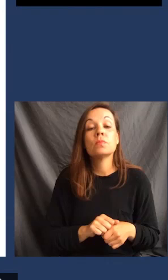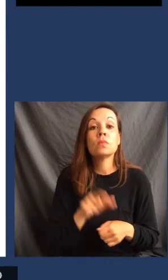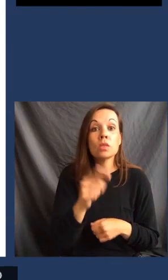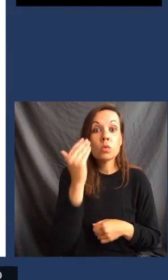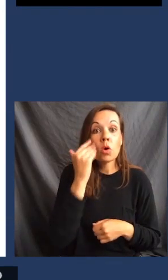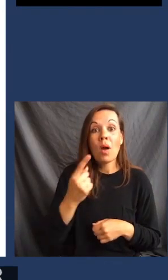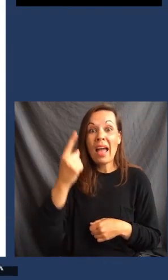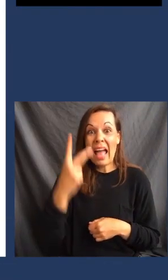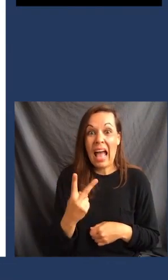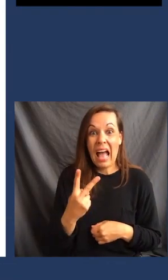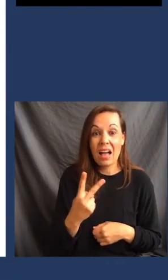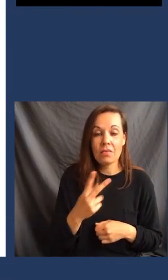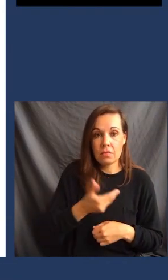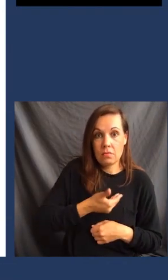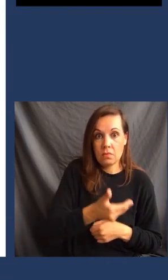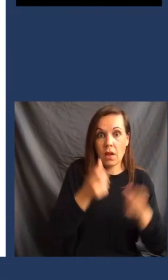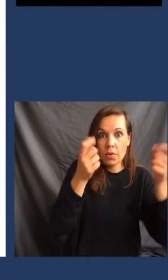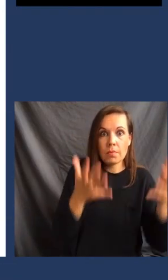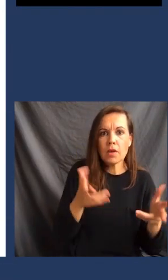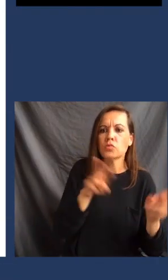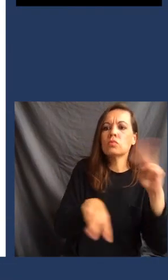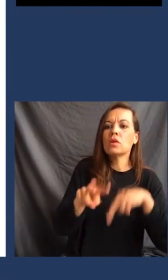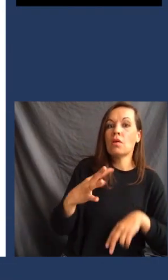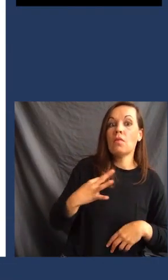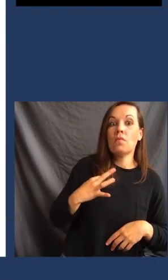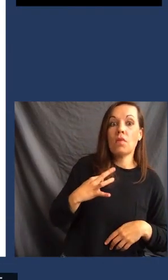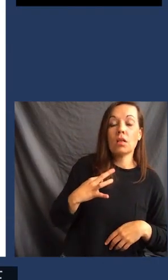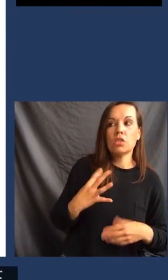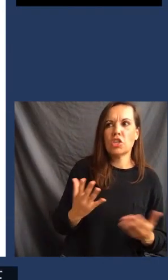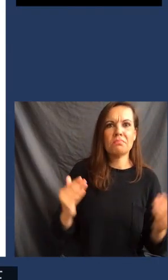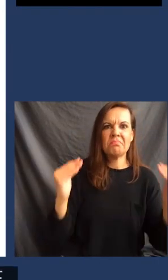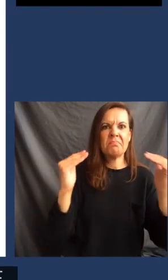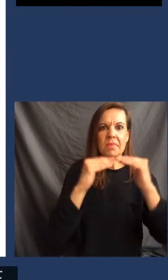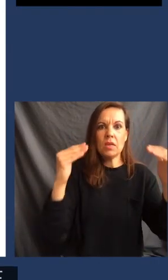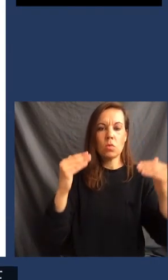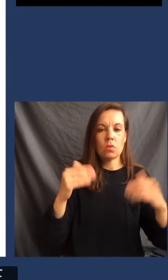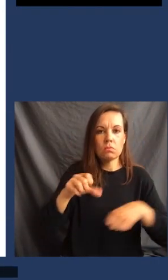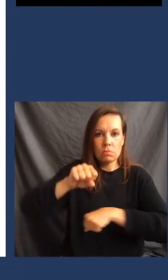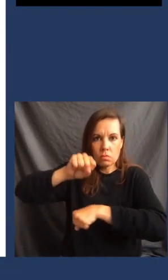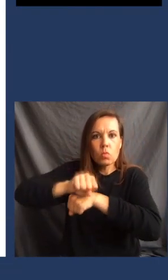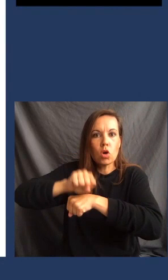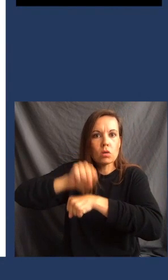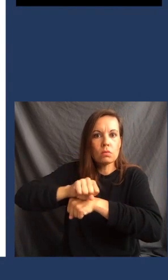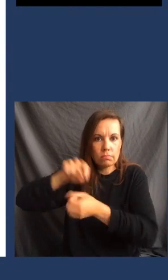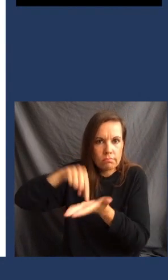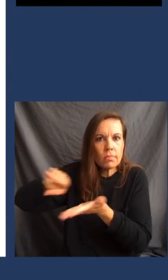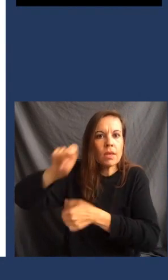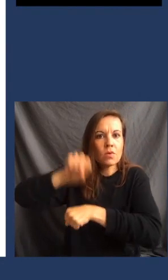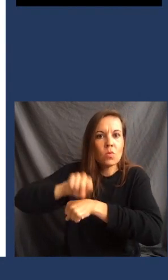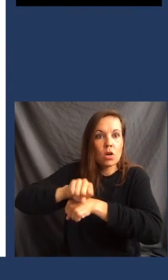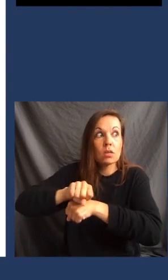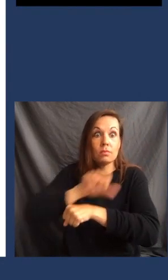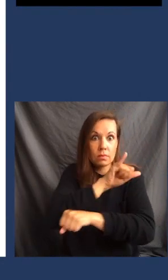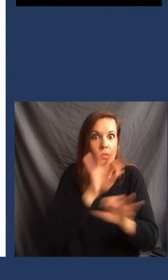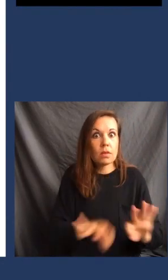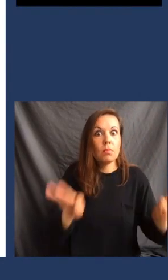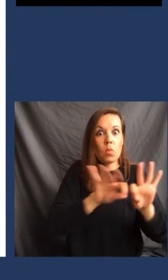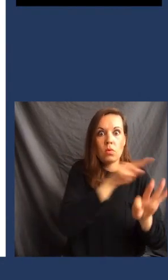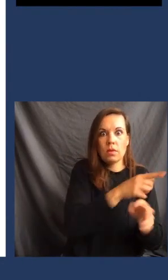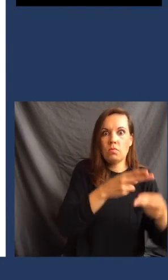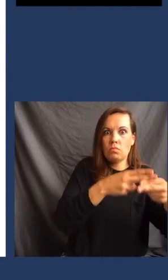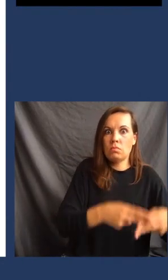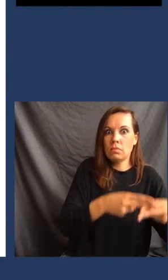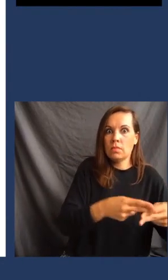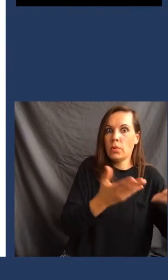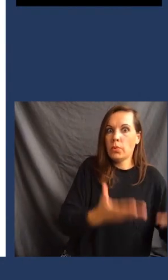half of all hiring managers say that they view volunteering experience as equivalent to formal work experience? Super, super important to